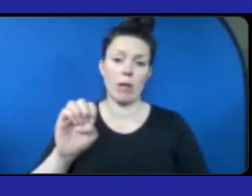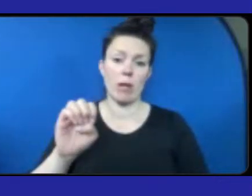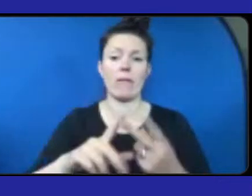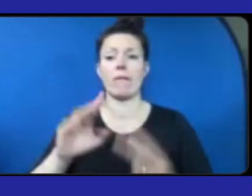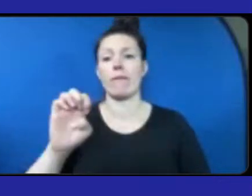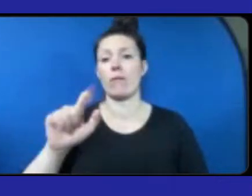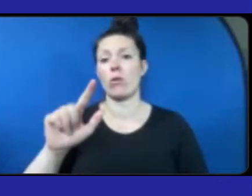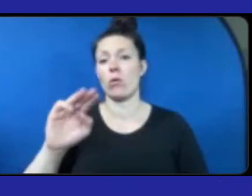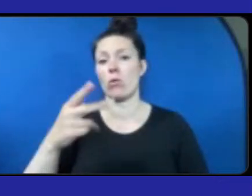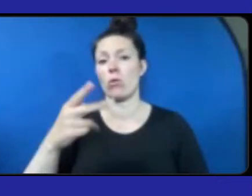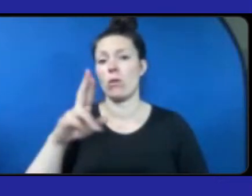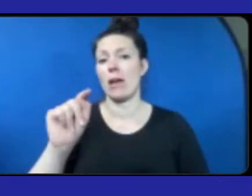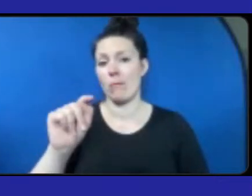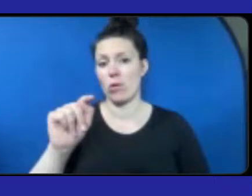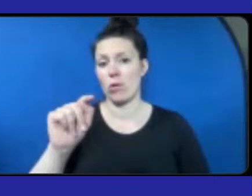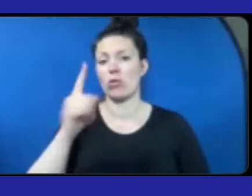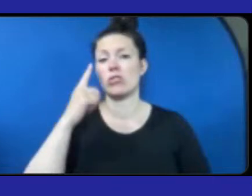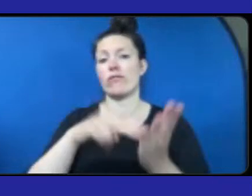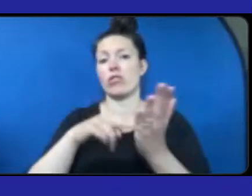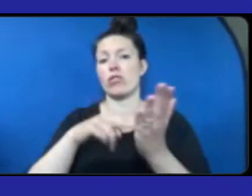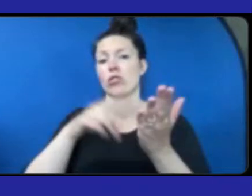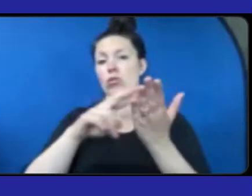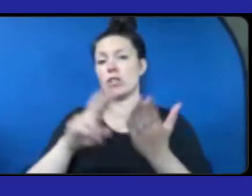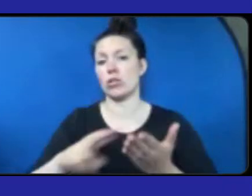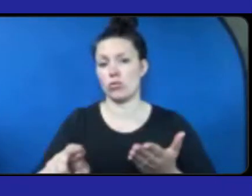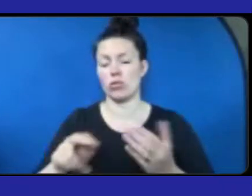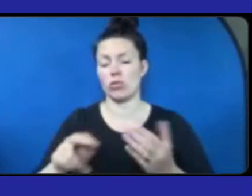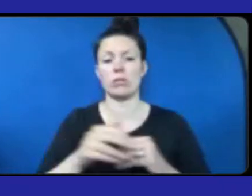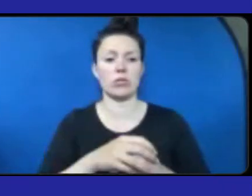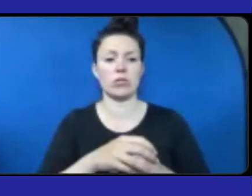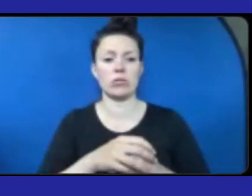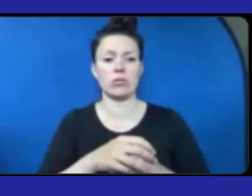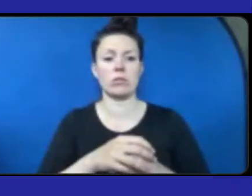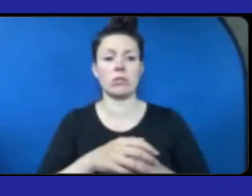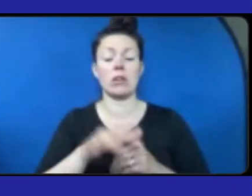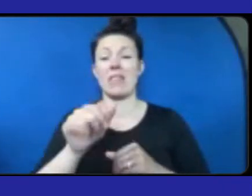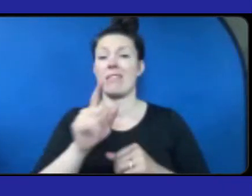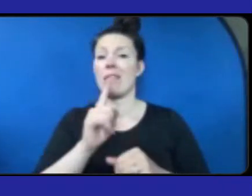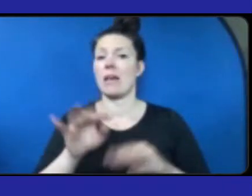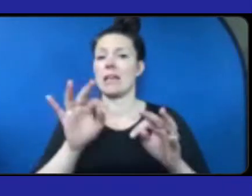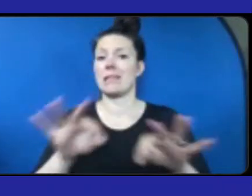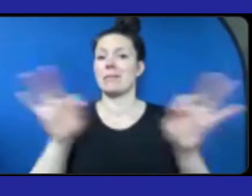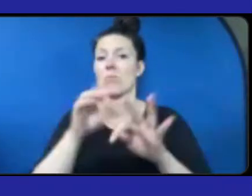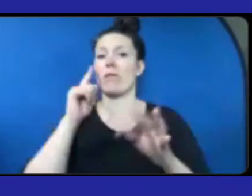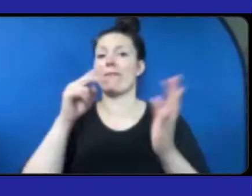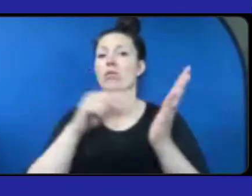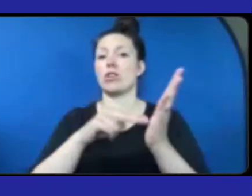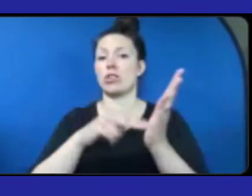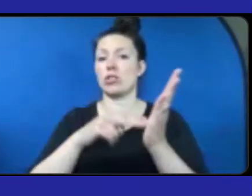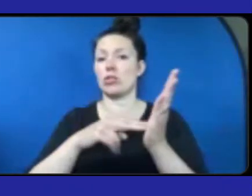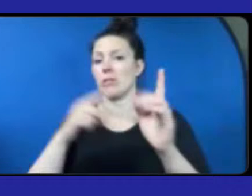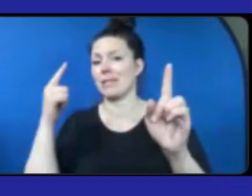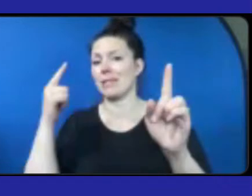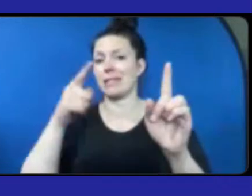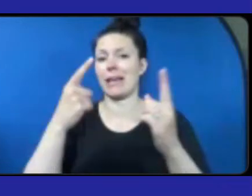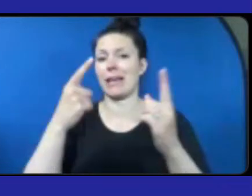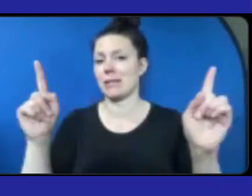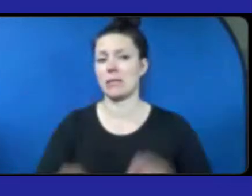out nursing research across the system. And that is very important for nursing excellence. Next slide.